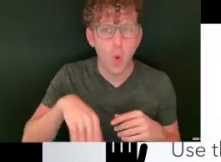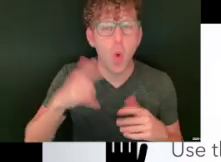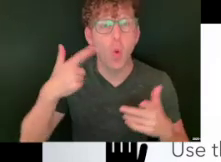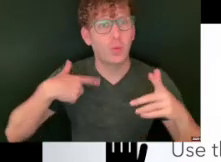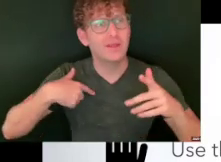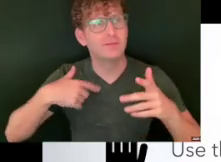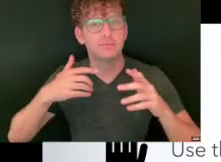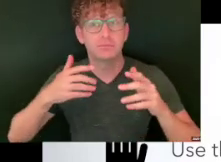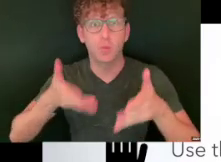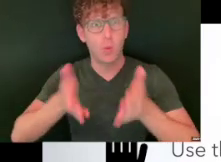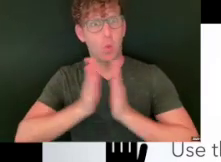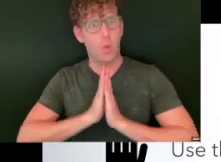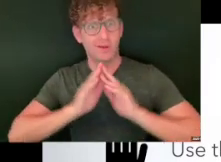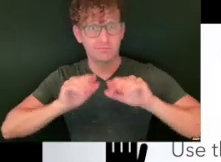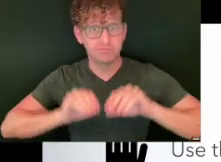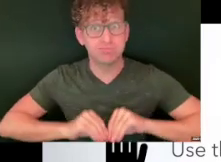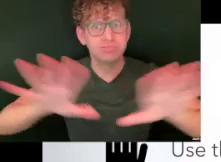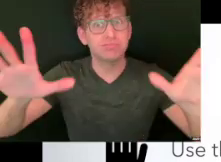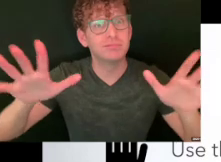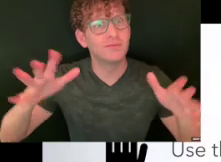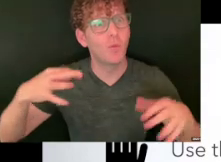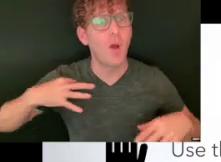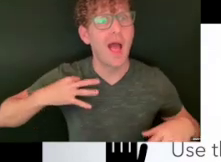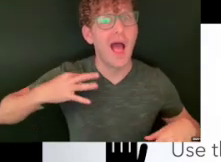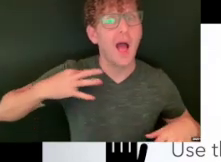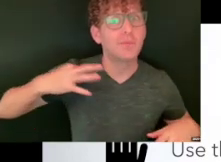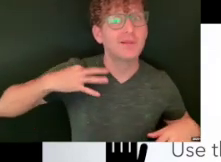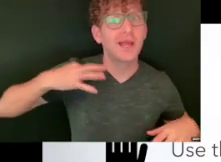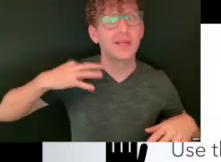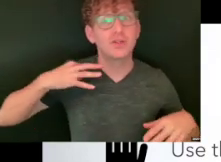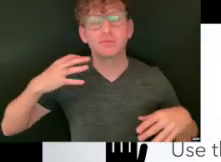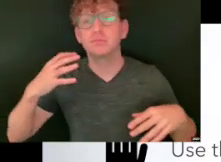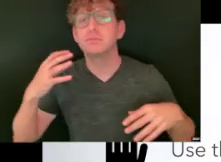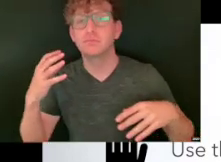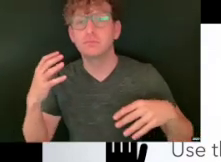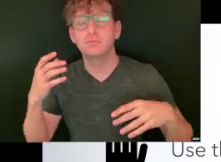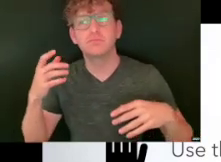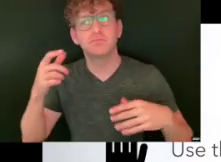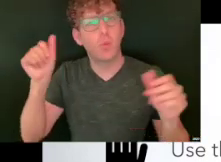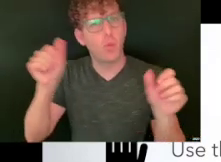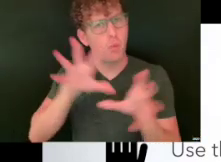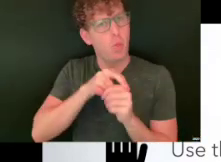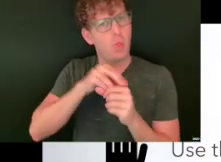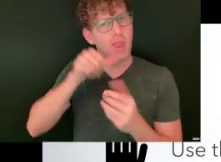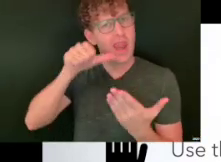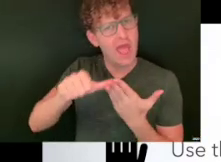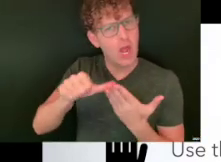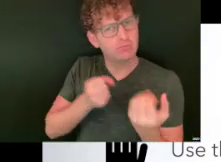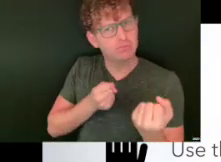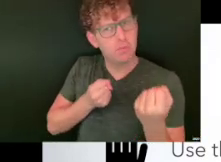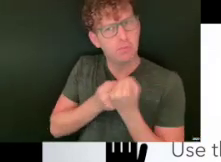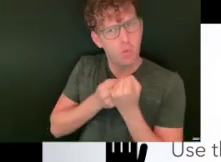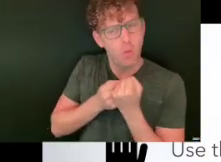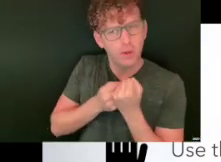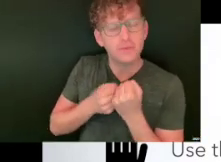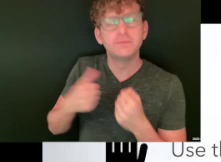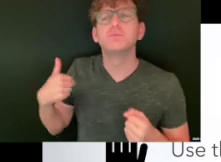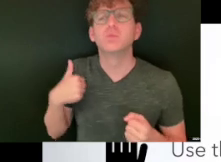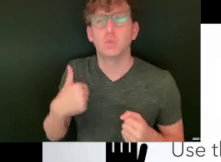ask follow-up questions and things like that throughout the process. So that's all that I can really share at this time. We will have